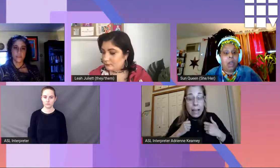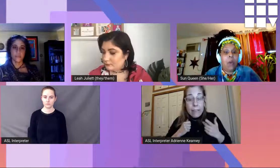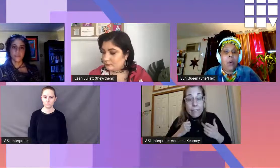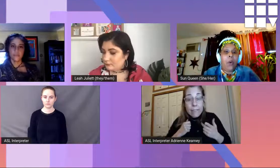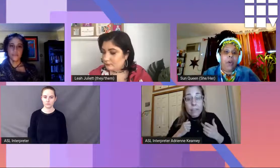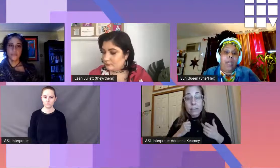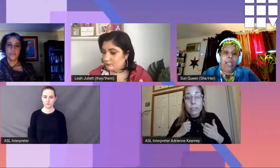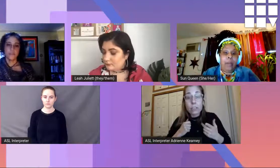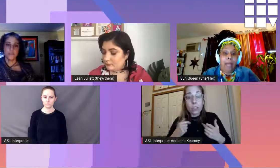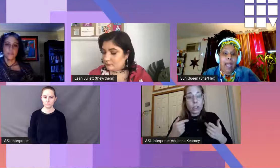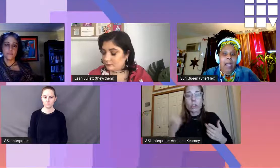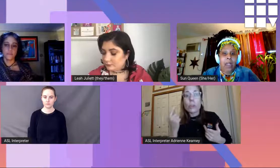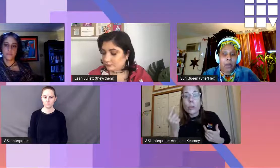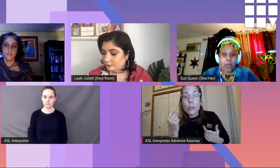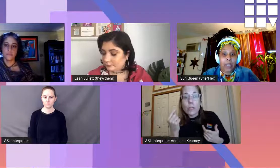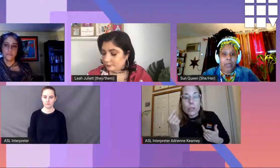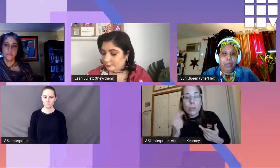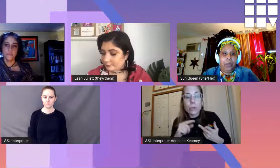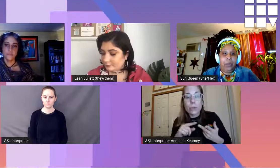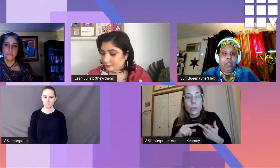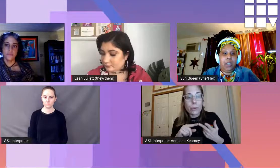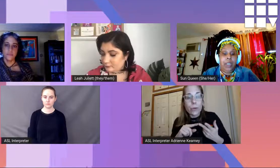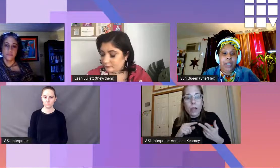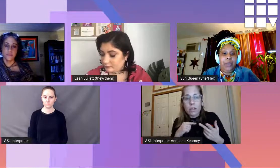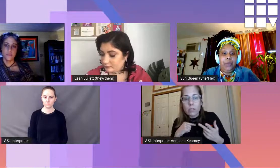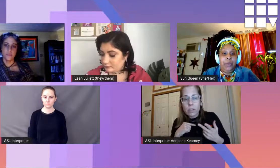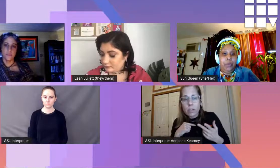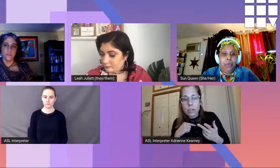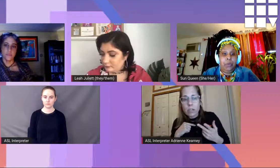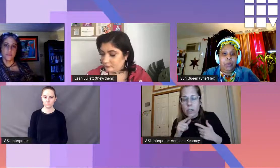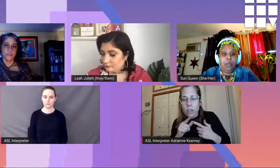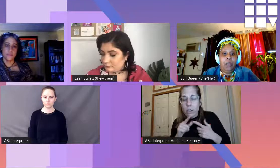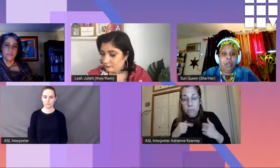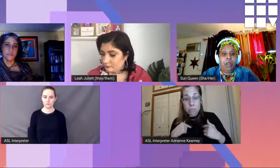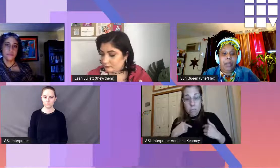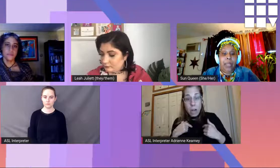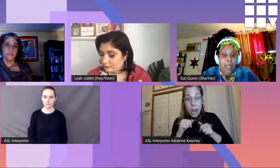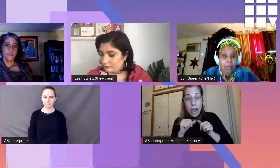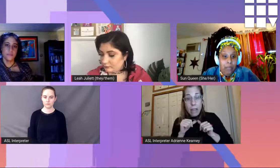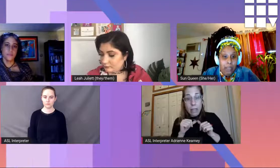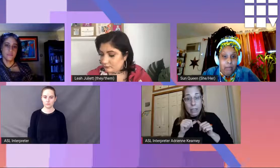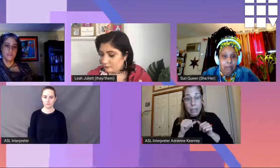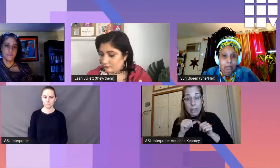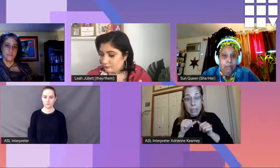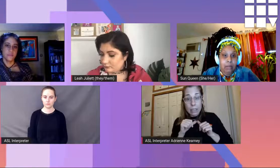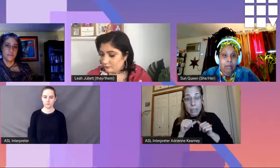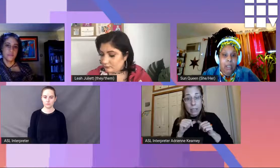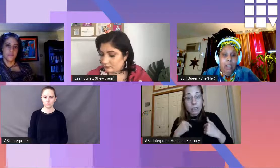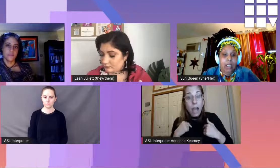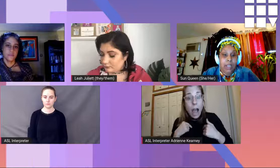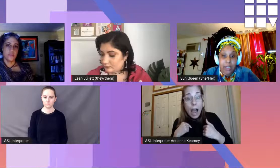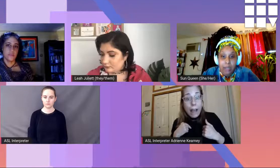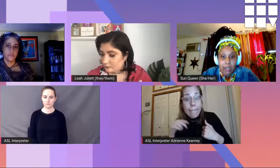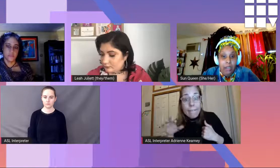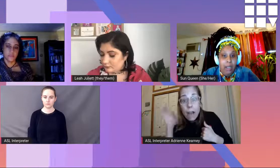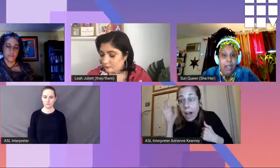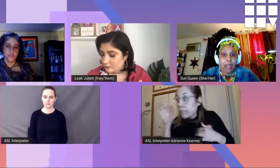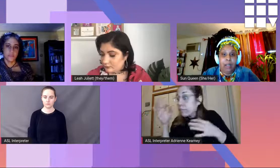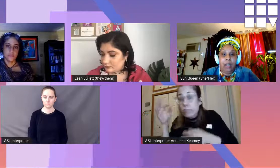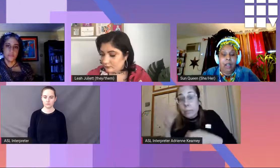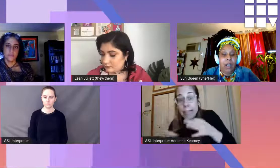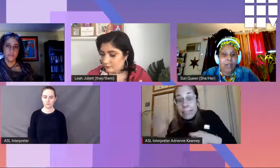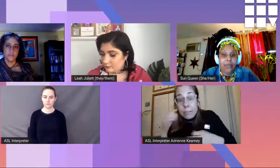else? Or am I going to continue to be out there and